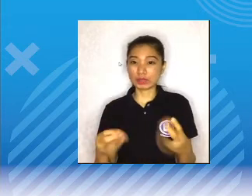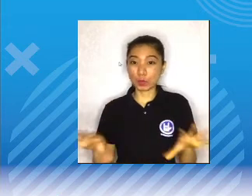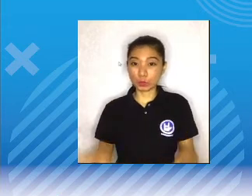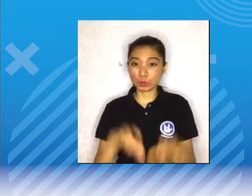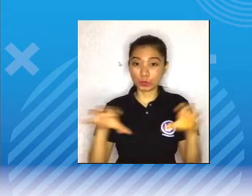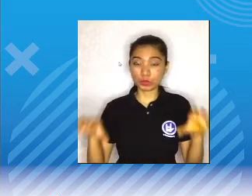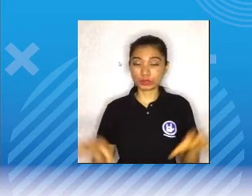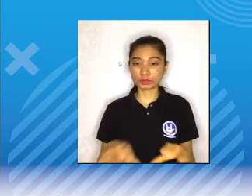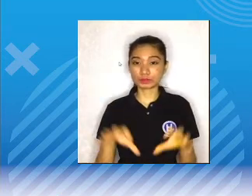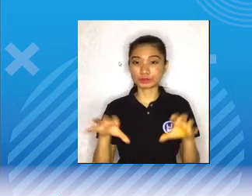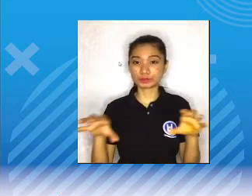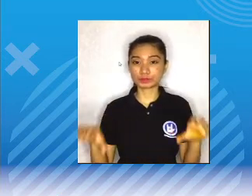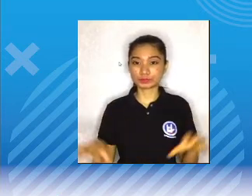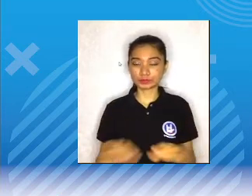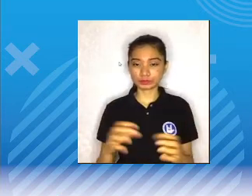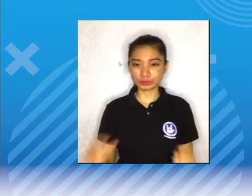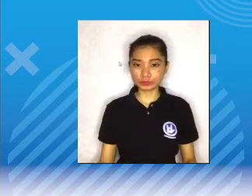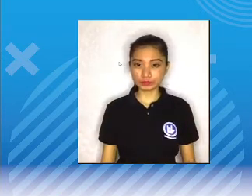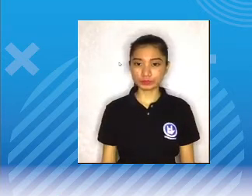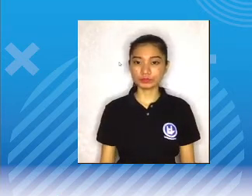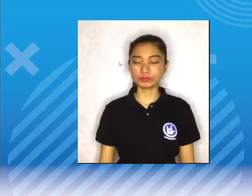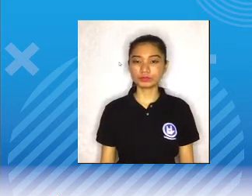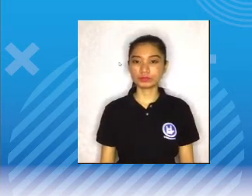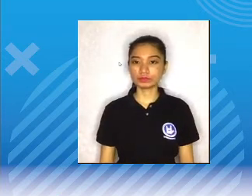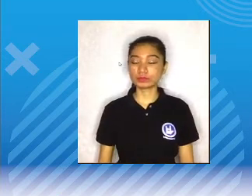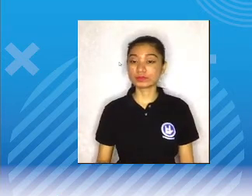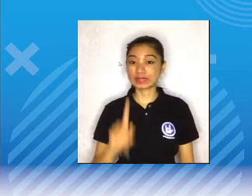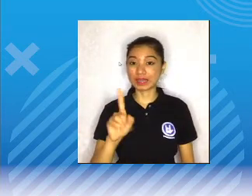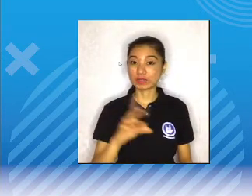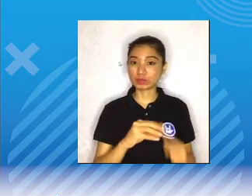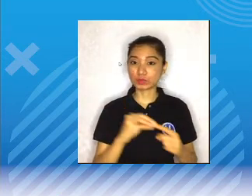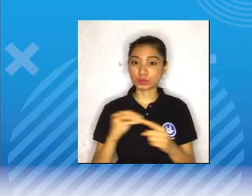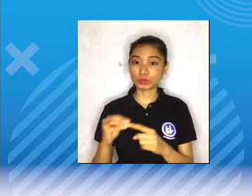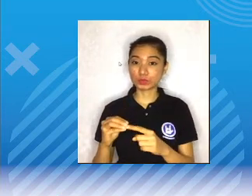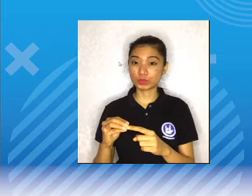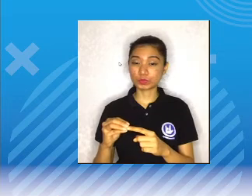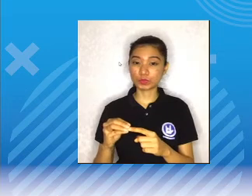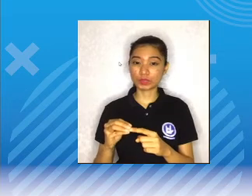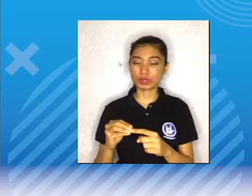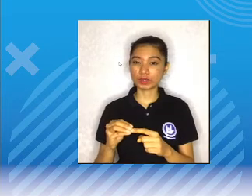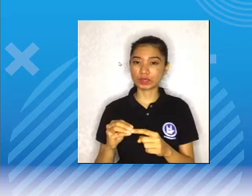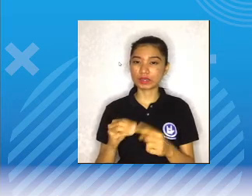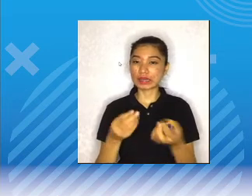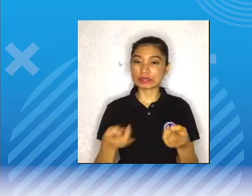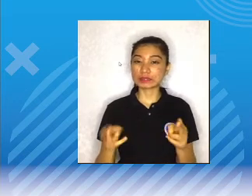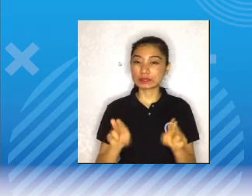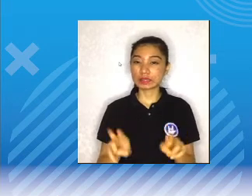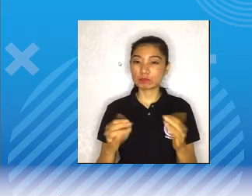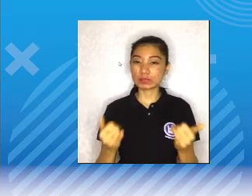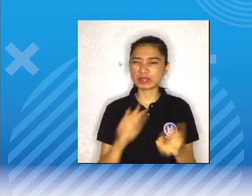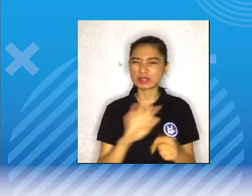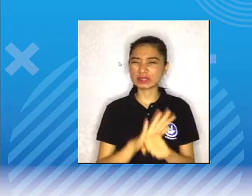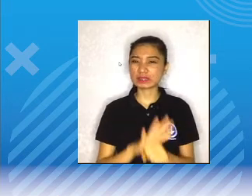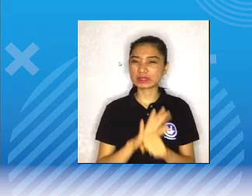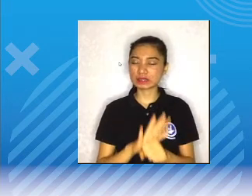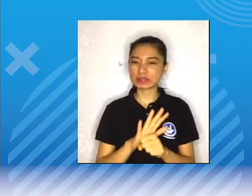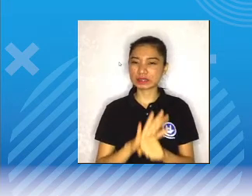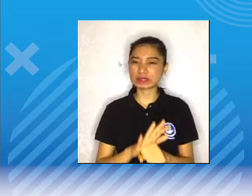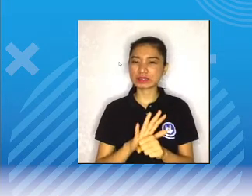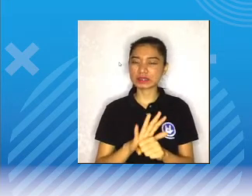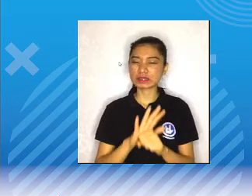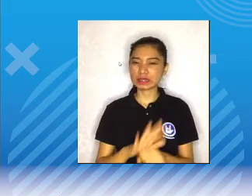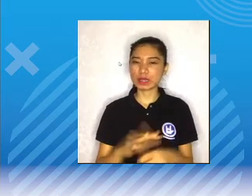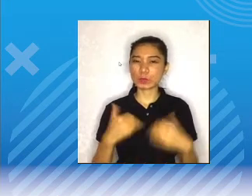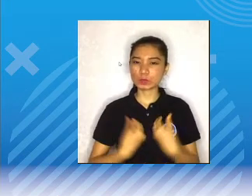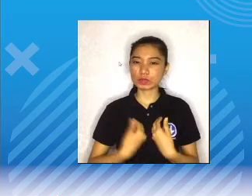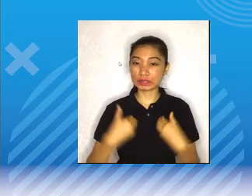ito sa unique circumstance kung bakit mas stressful and nakakapagod ngayon. So what can we